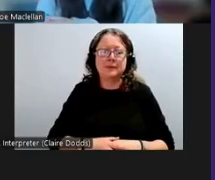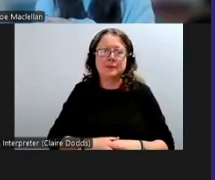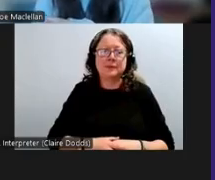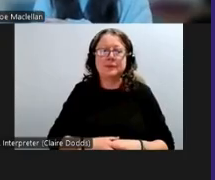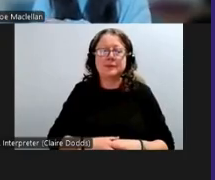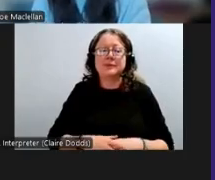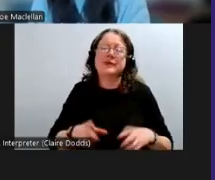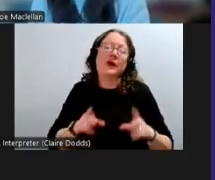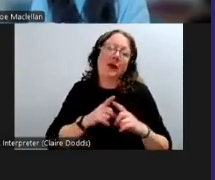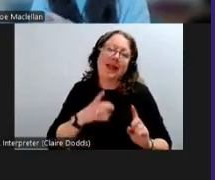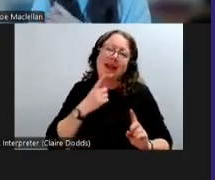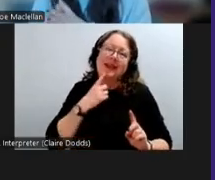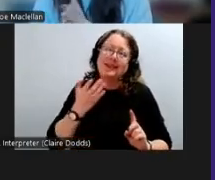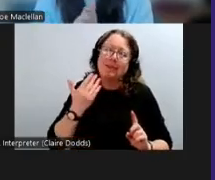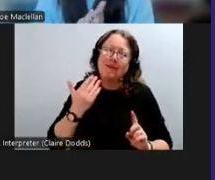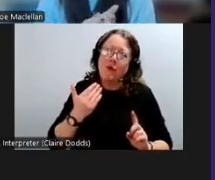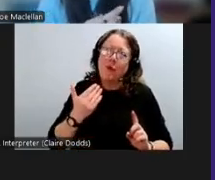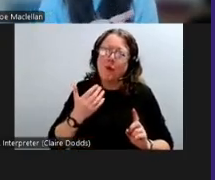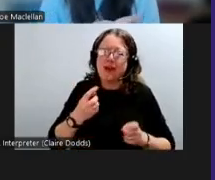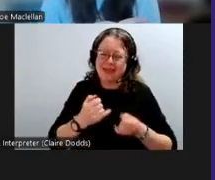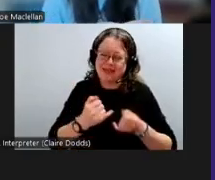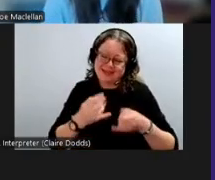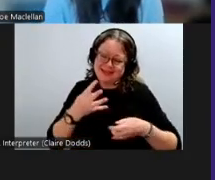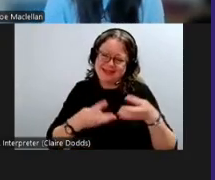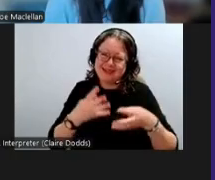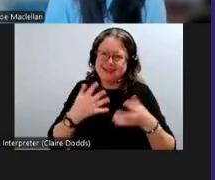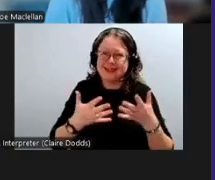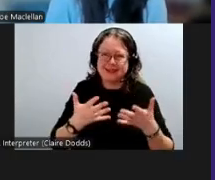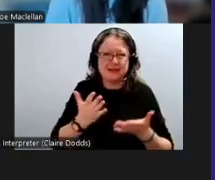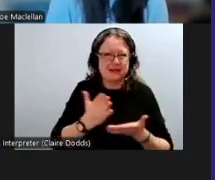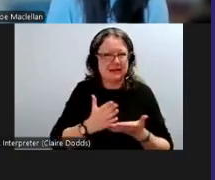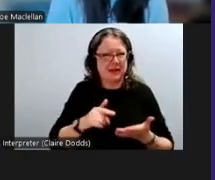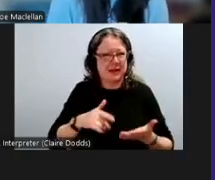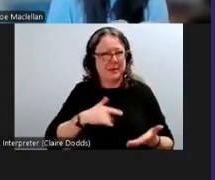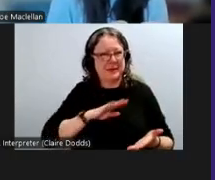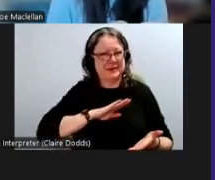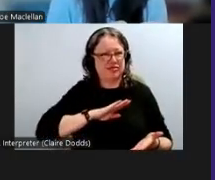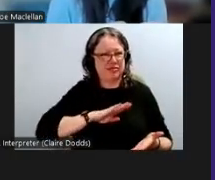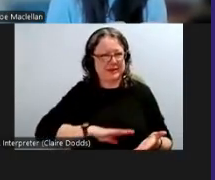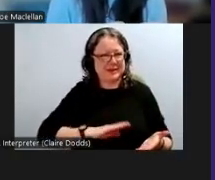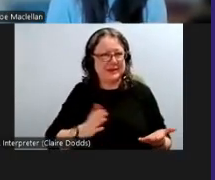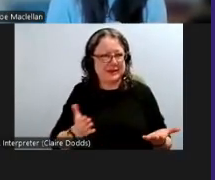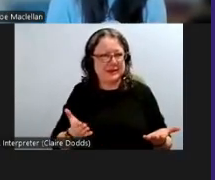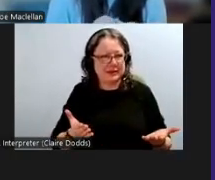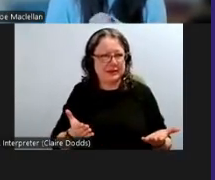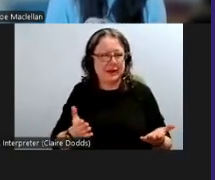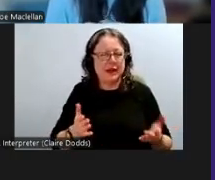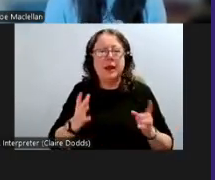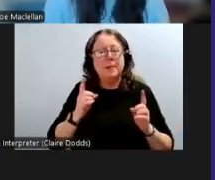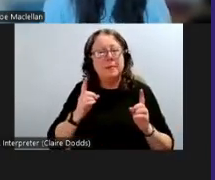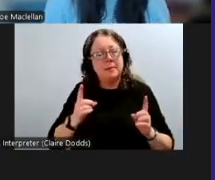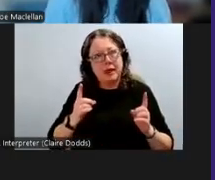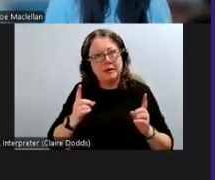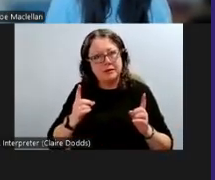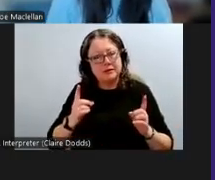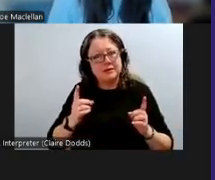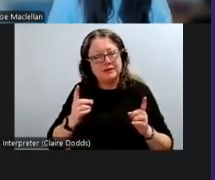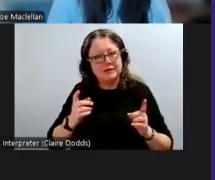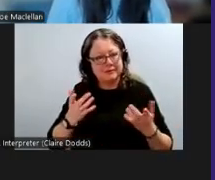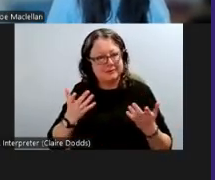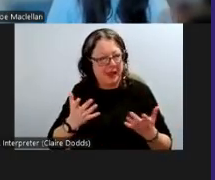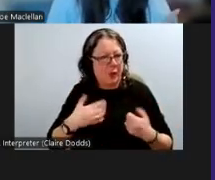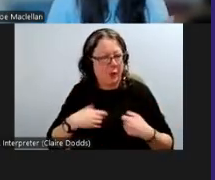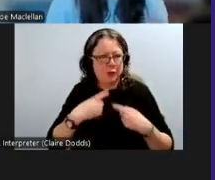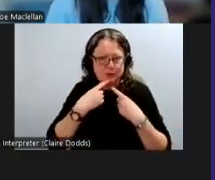kind of saddening, and what I want to kind of express is there is that hope that,